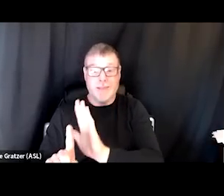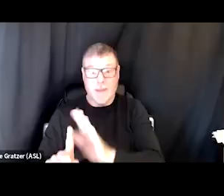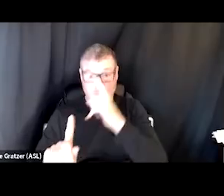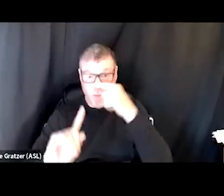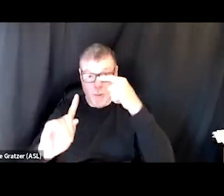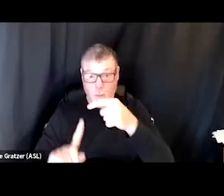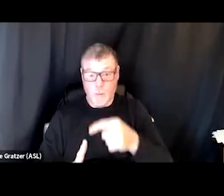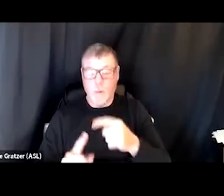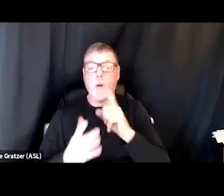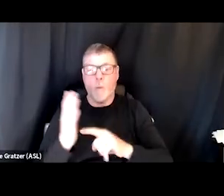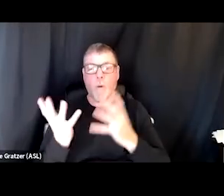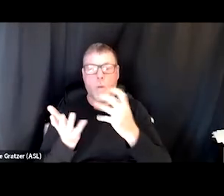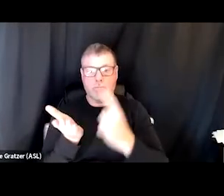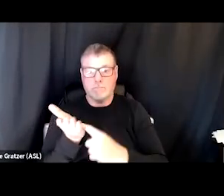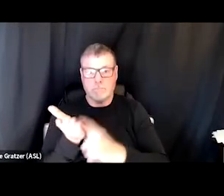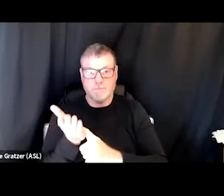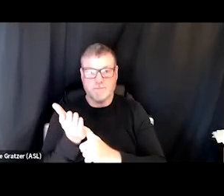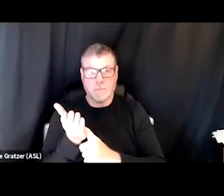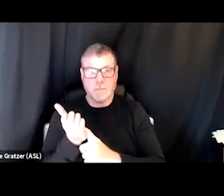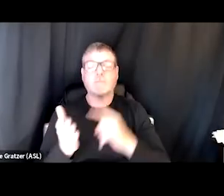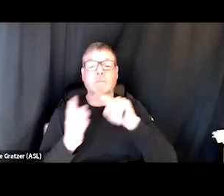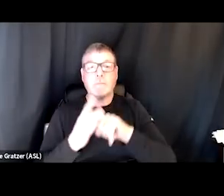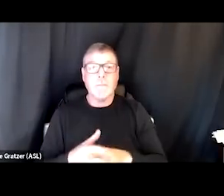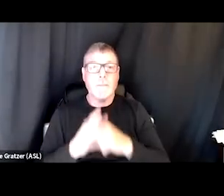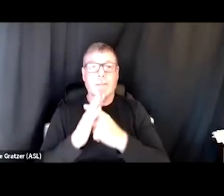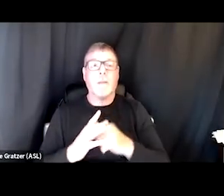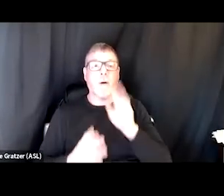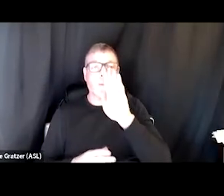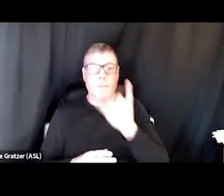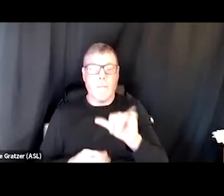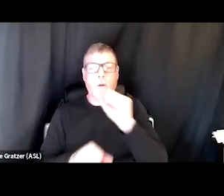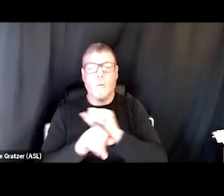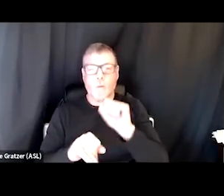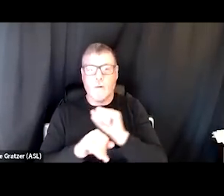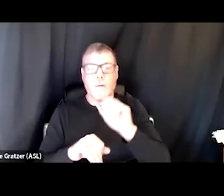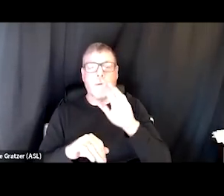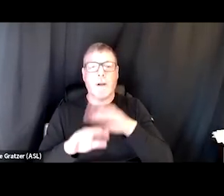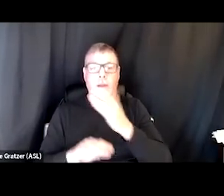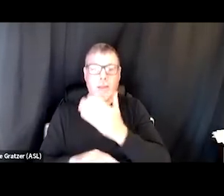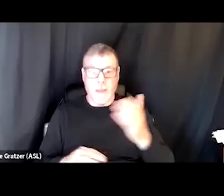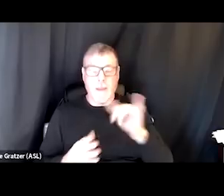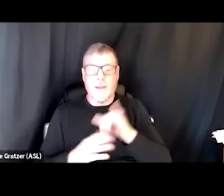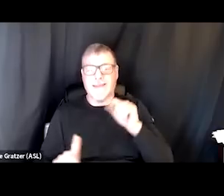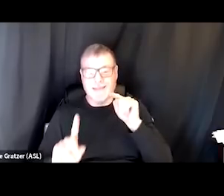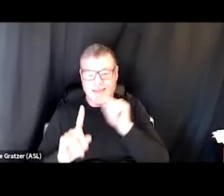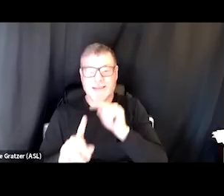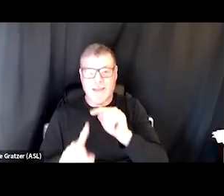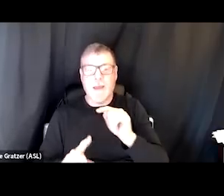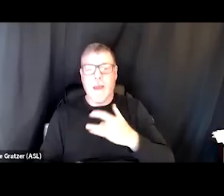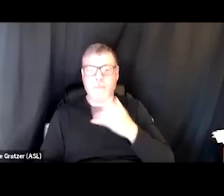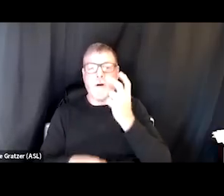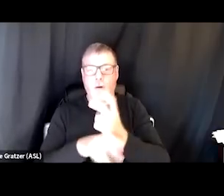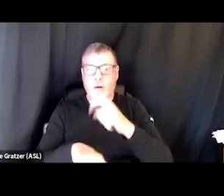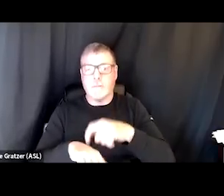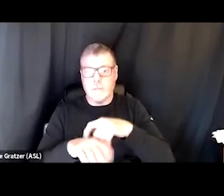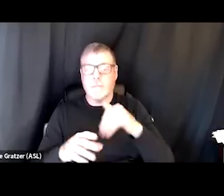they would like to address. And we start by trying to work on the things that they are finding troublesome in